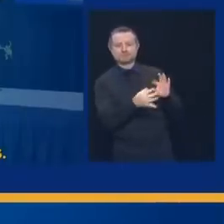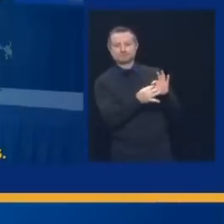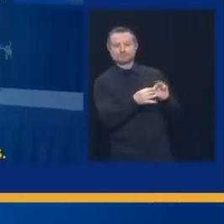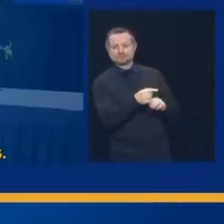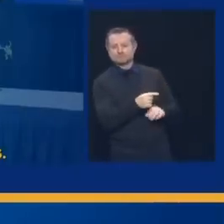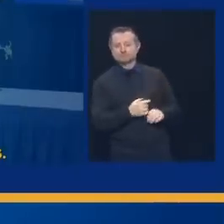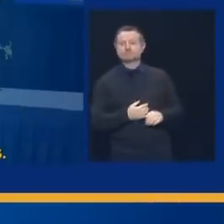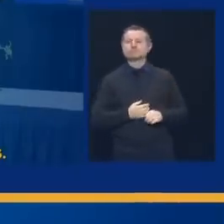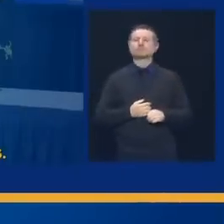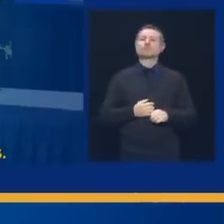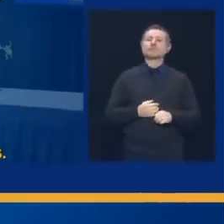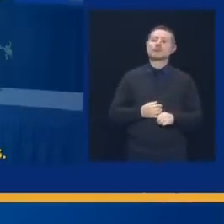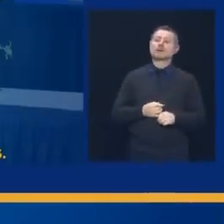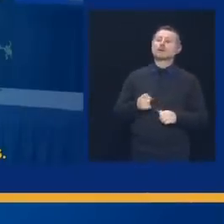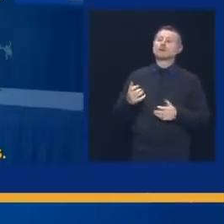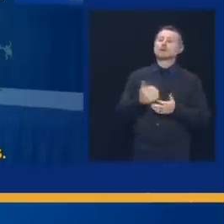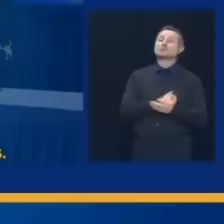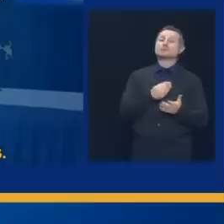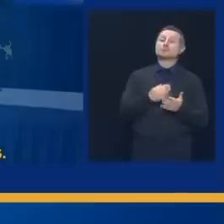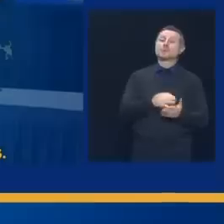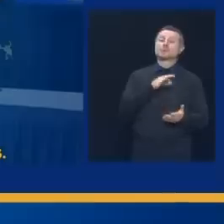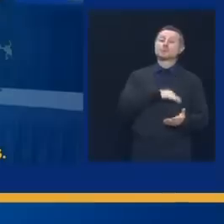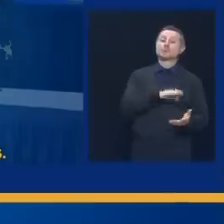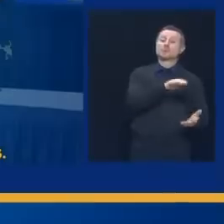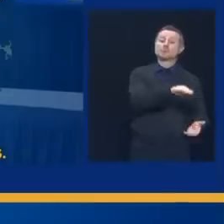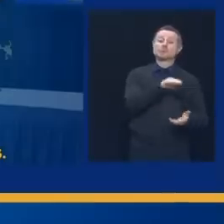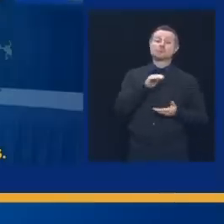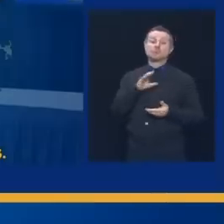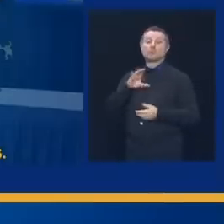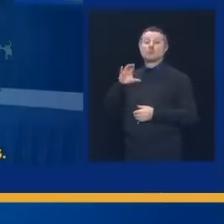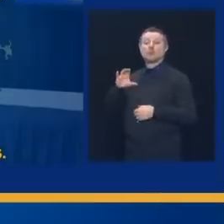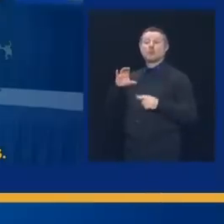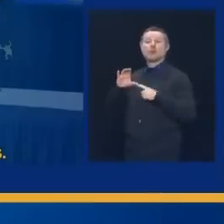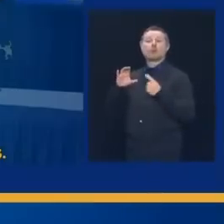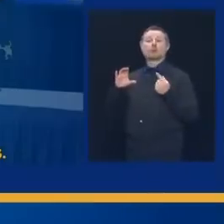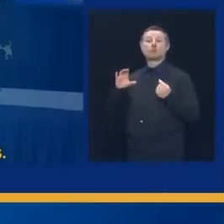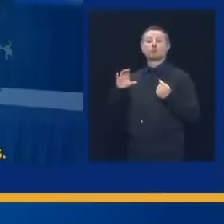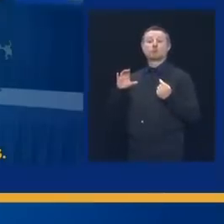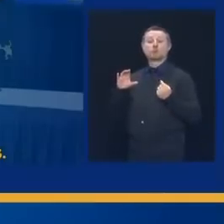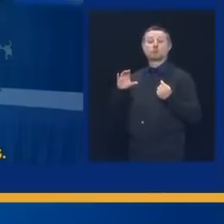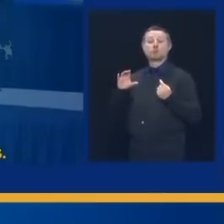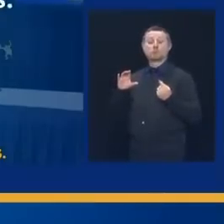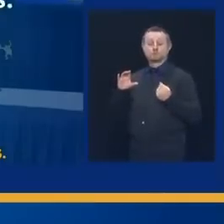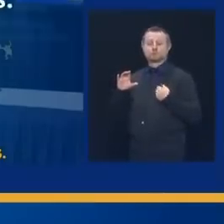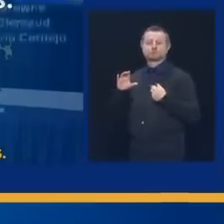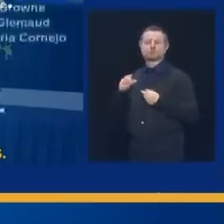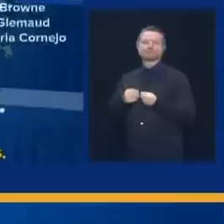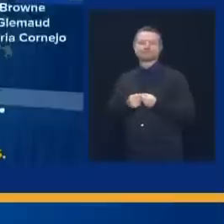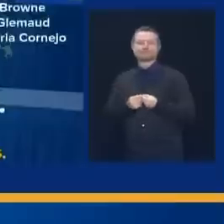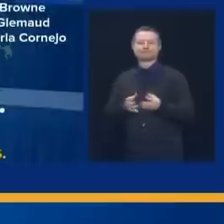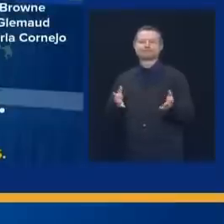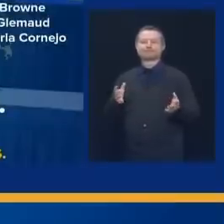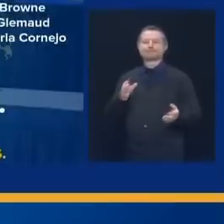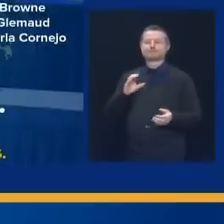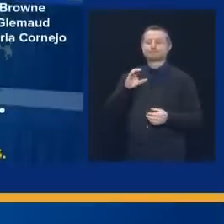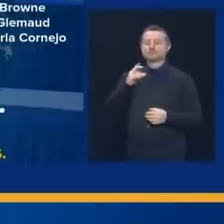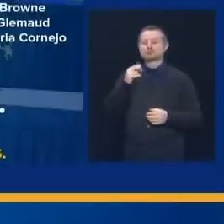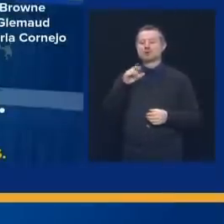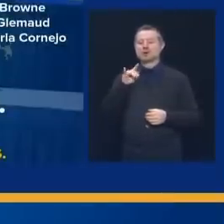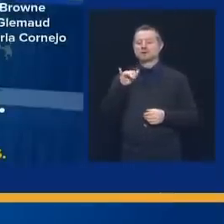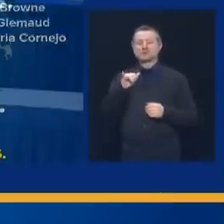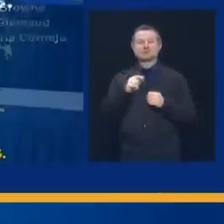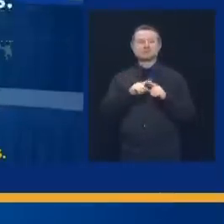the profits from the mask sales will go to charities. So this